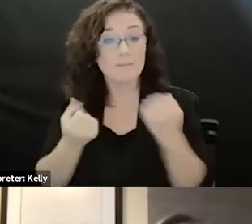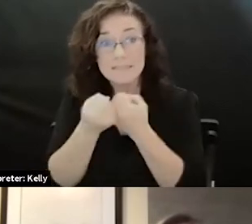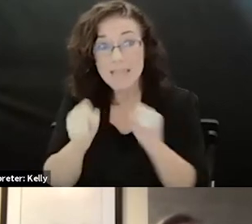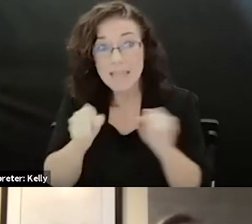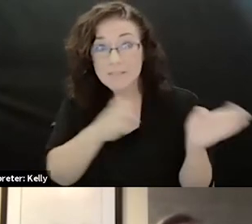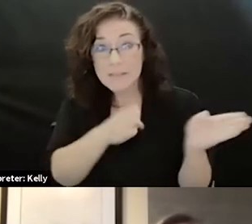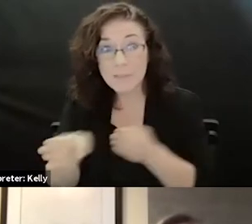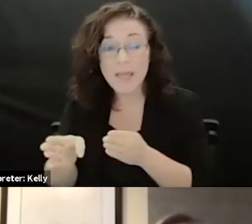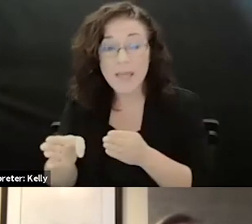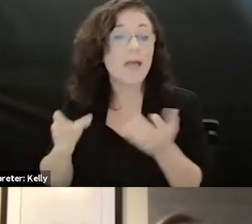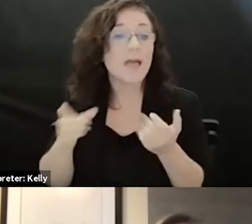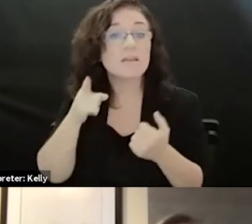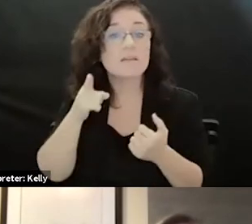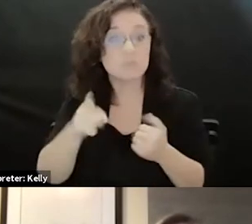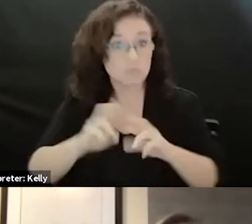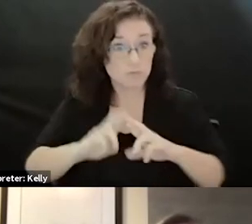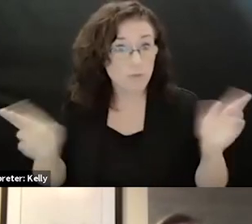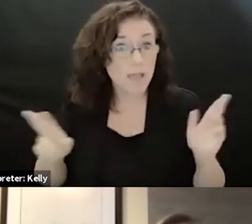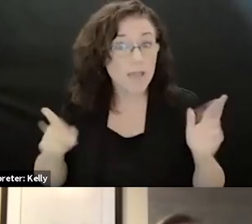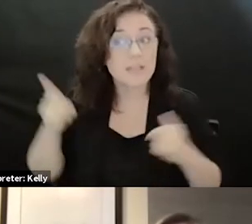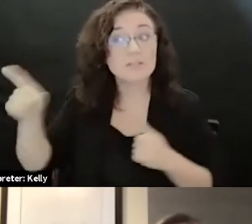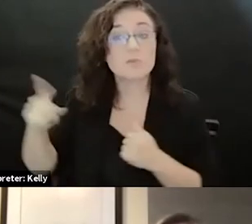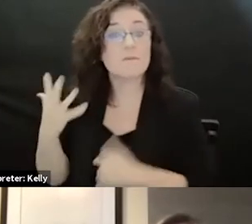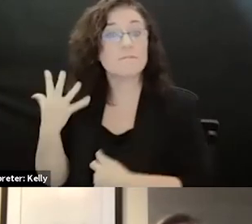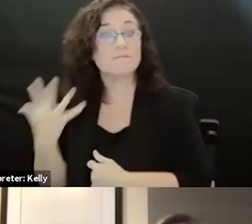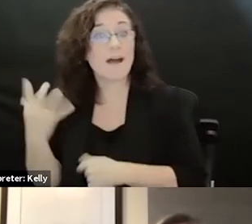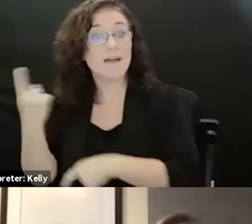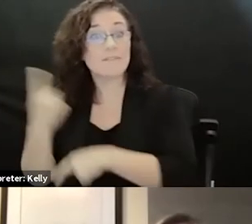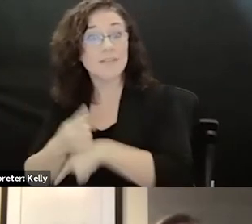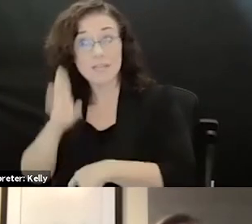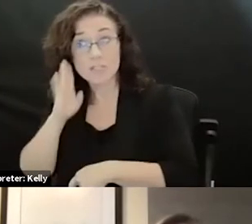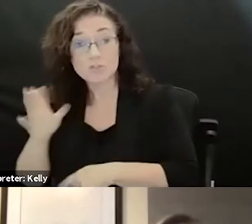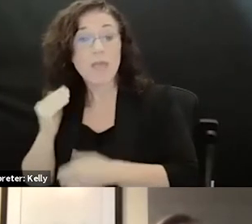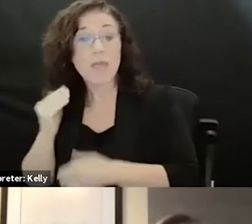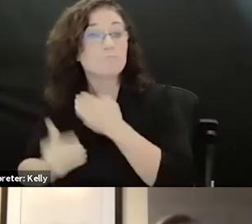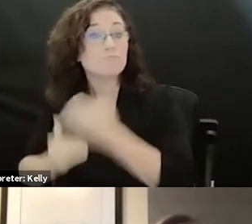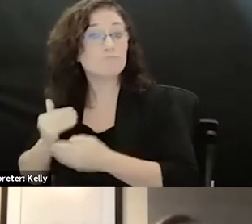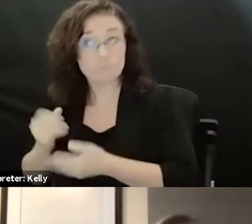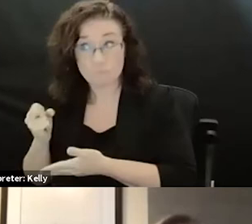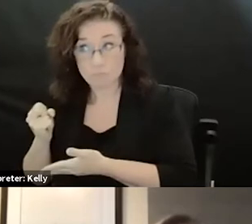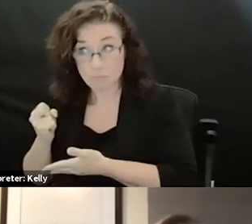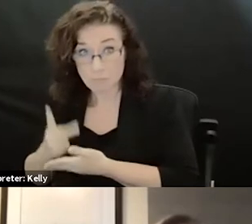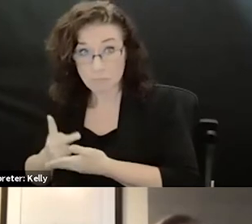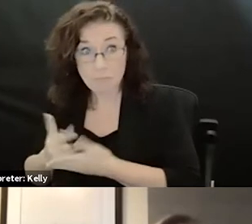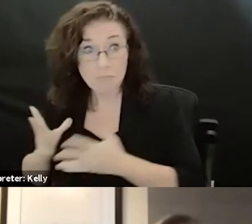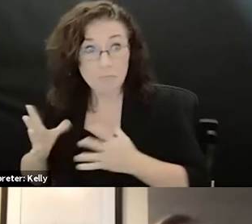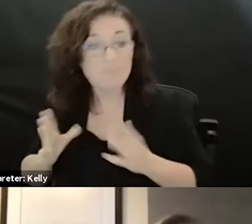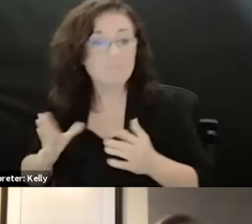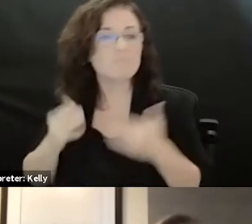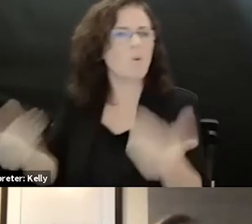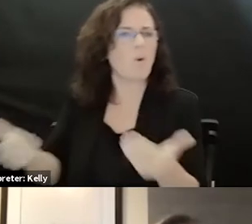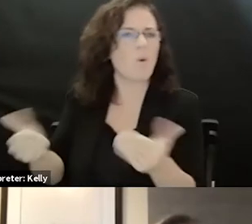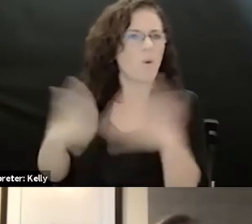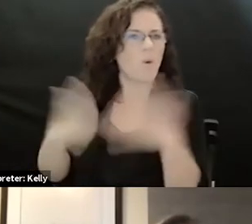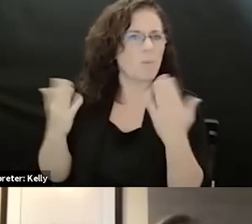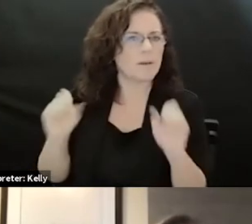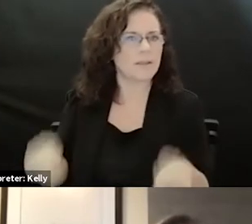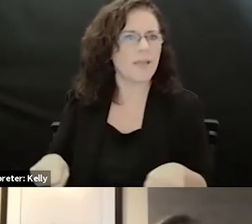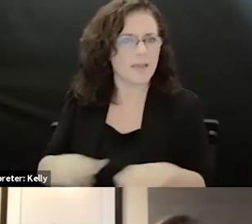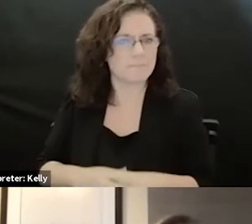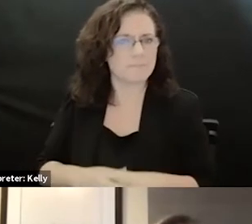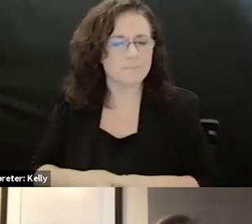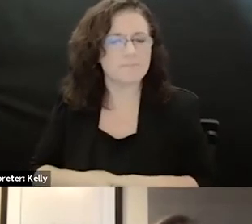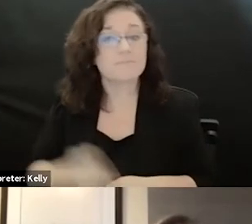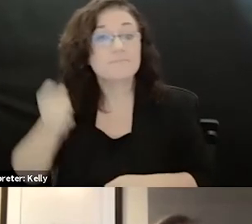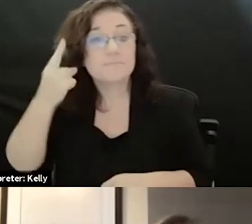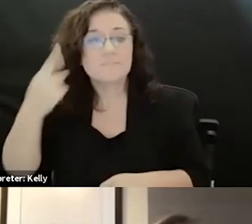additional steps you need to go through and i think honestly all the planning that i've heard over the last couple months i've heard of all